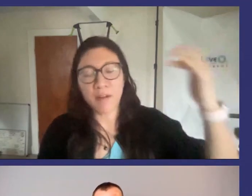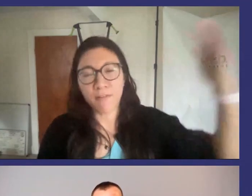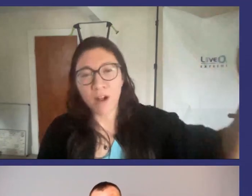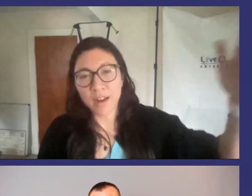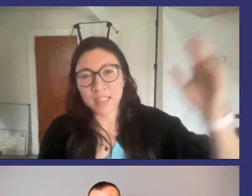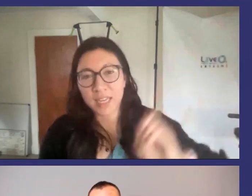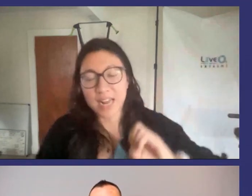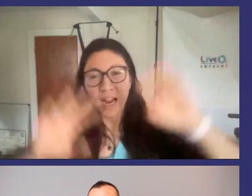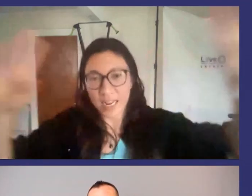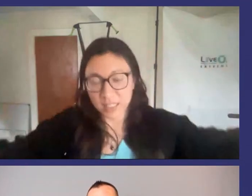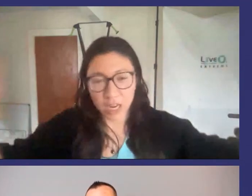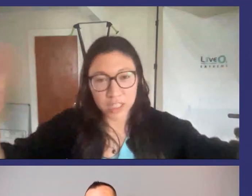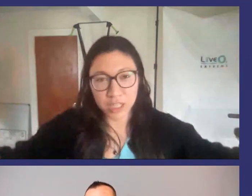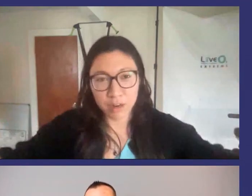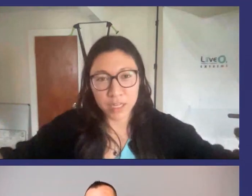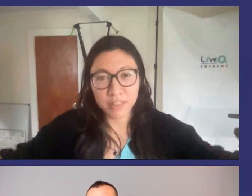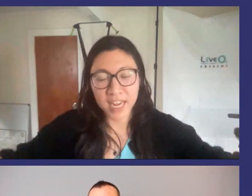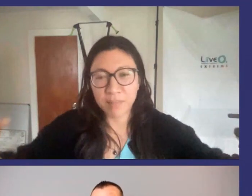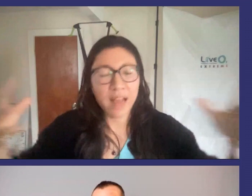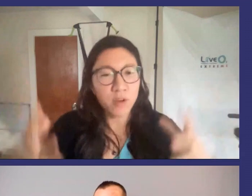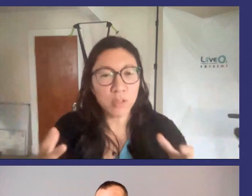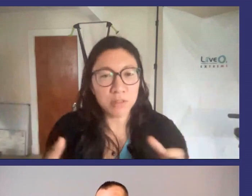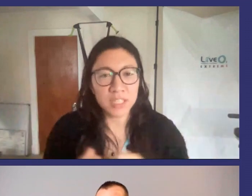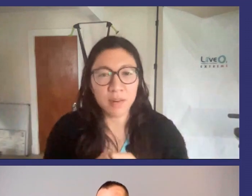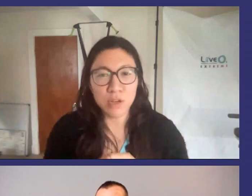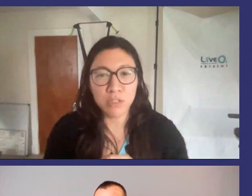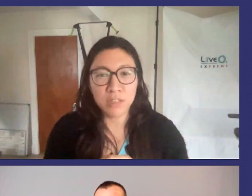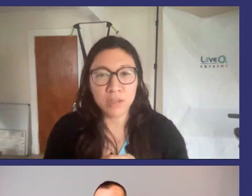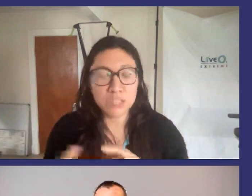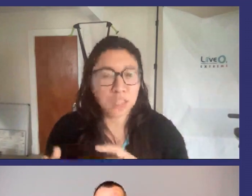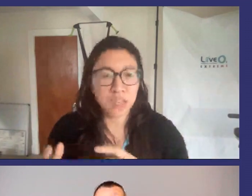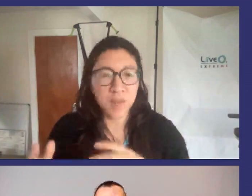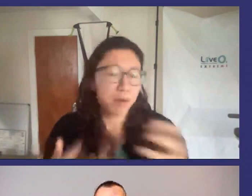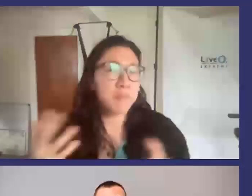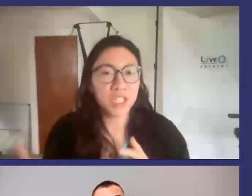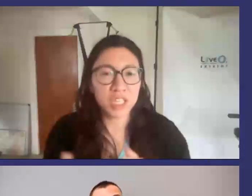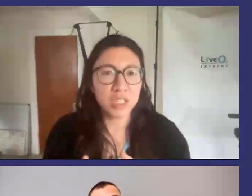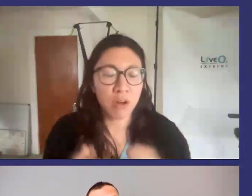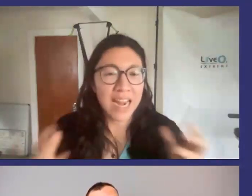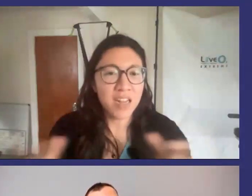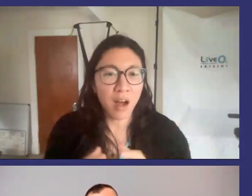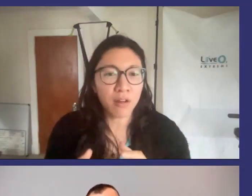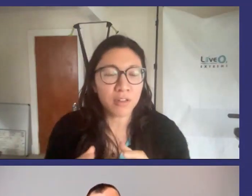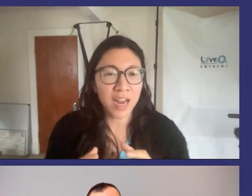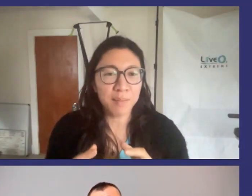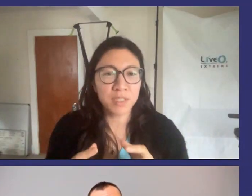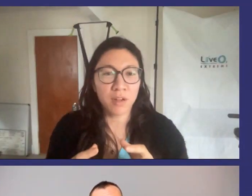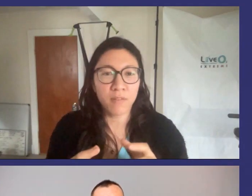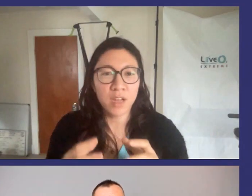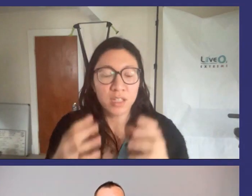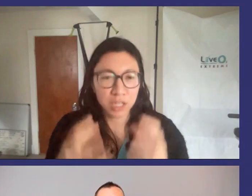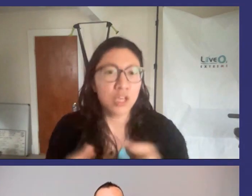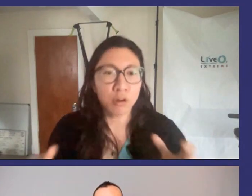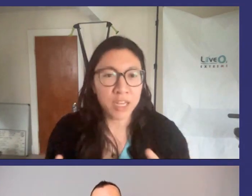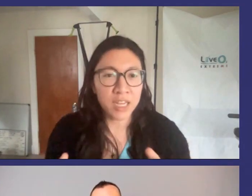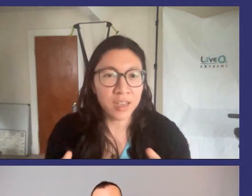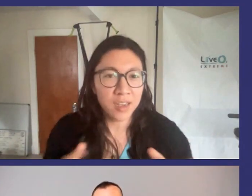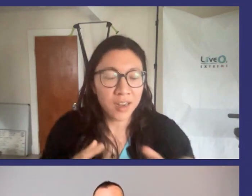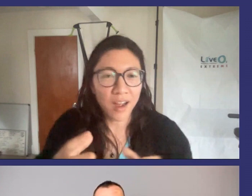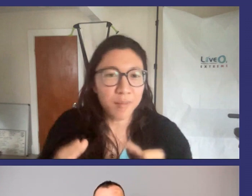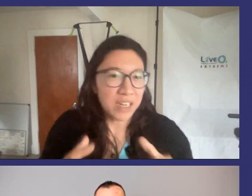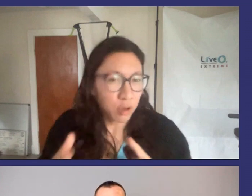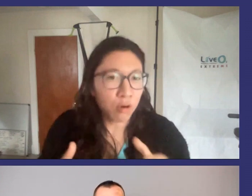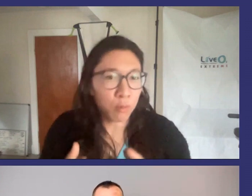talking about fraud as like a security use case, but have you also seen it used for just like permissions or any other types of